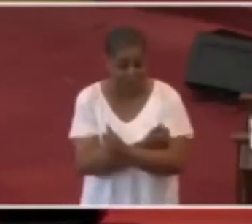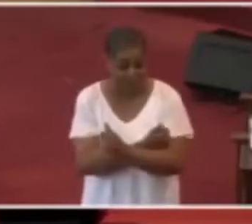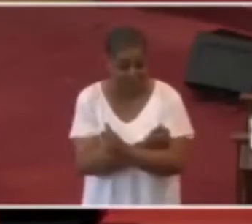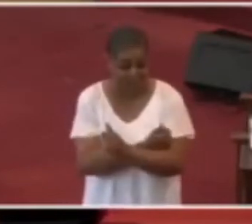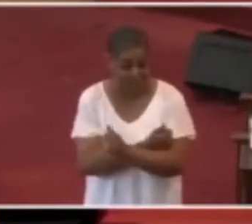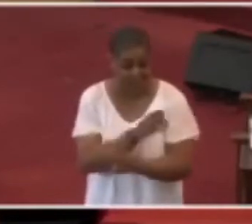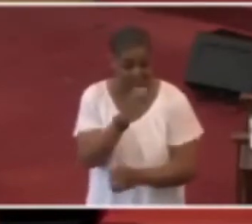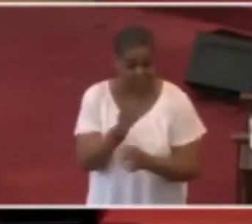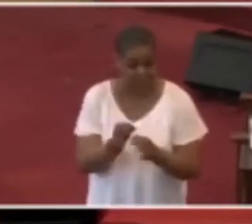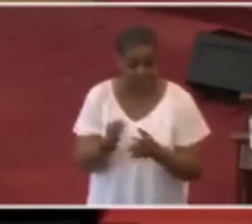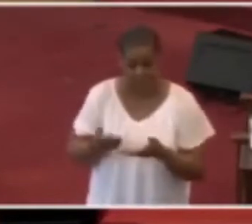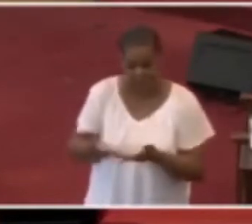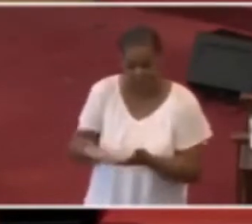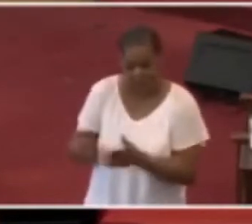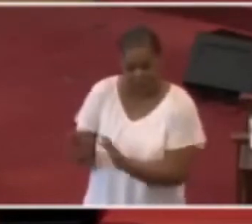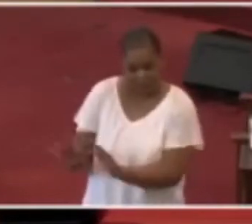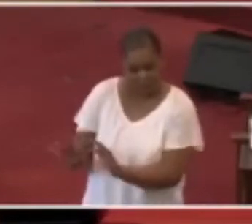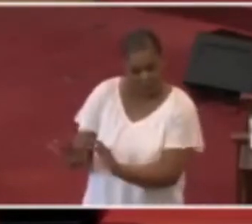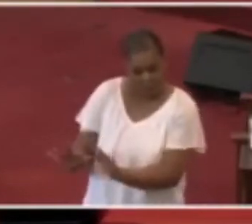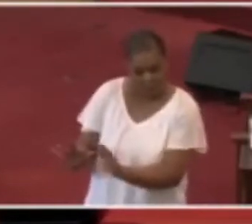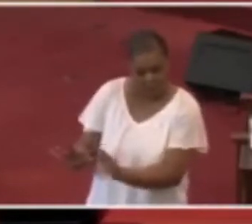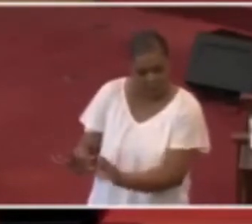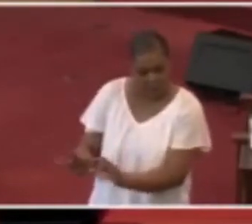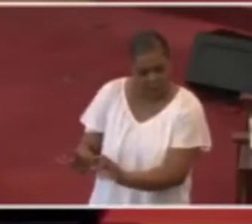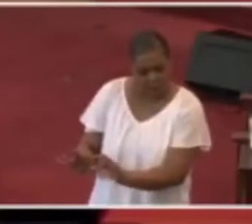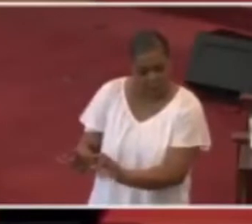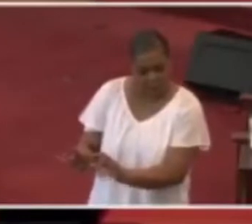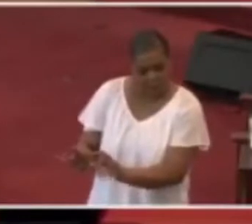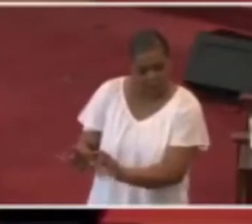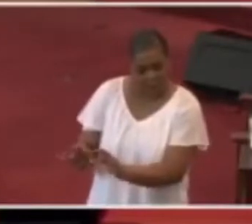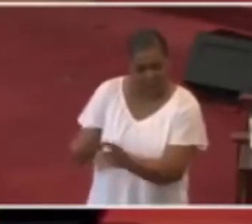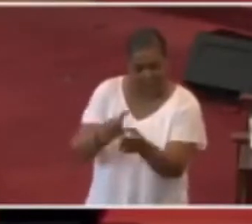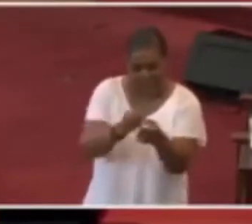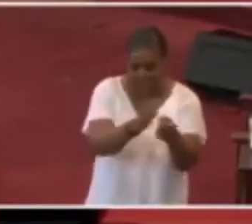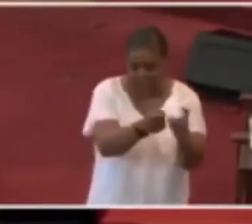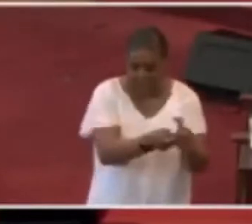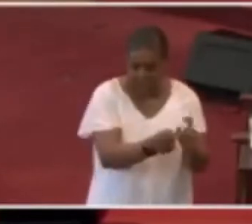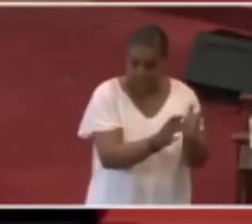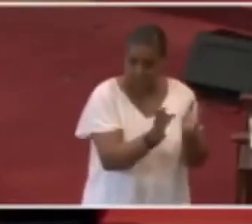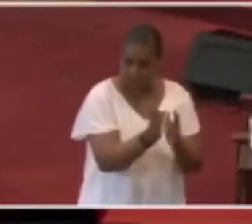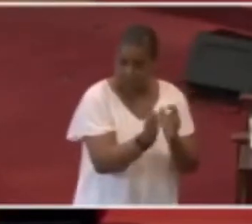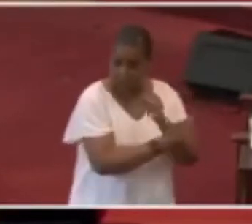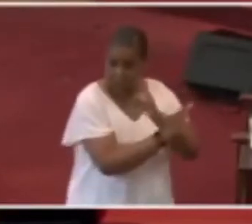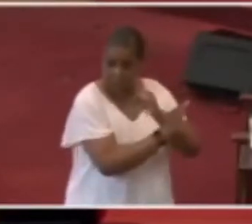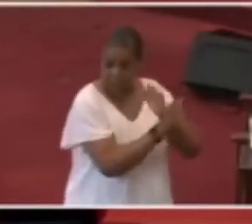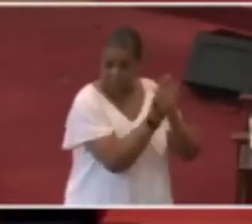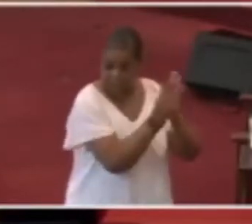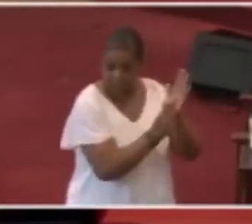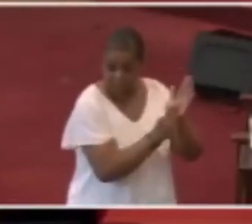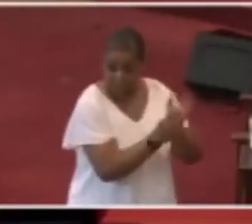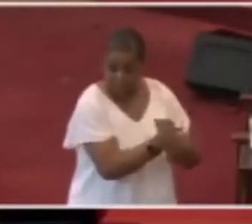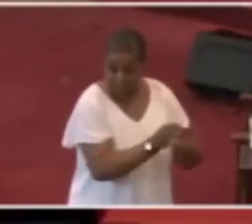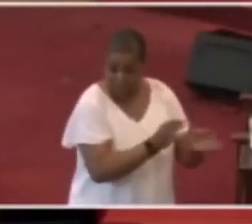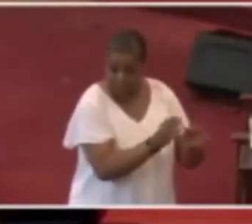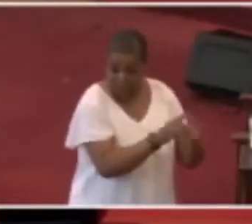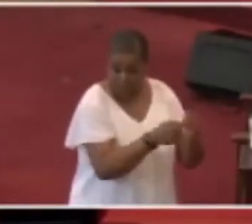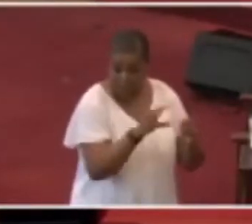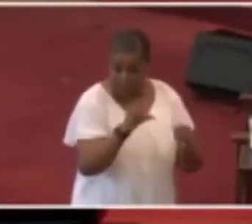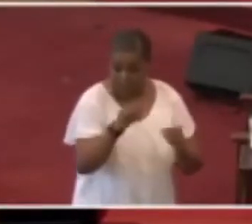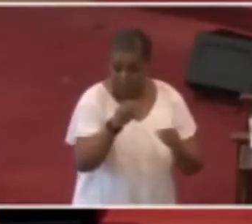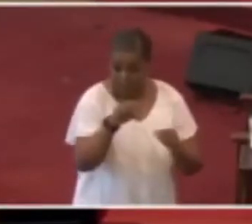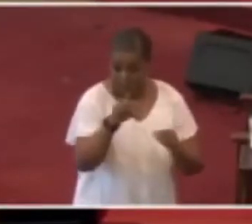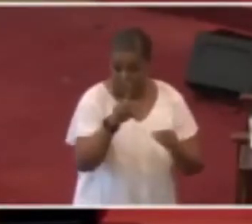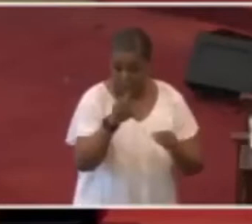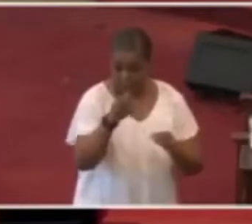he decides to give her mercy. I need to say it one more time. It is the transition. He protects the law's definition of condemnation.